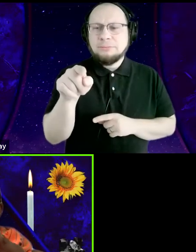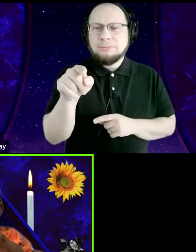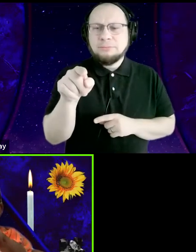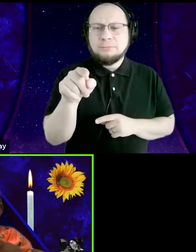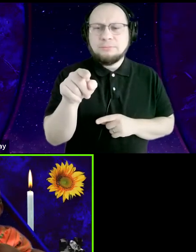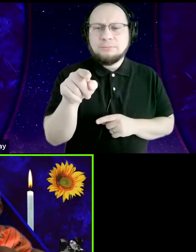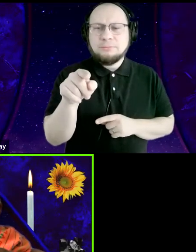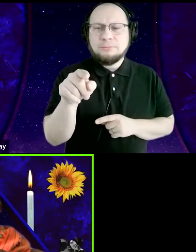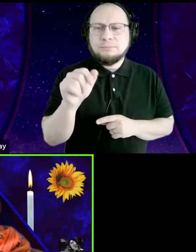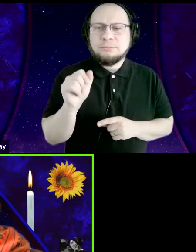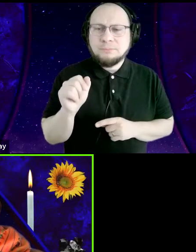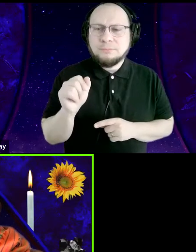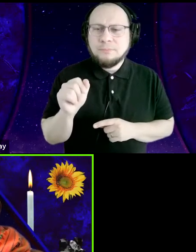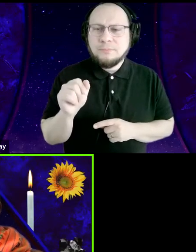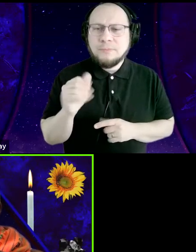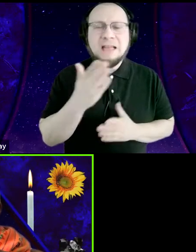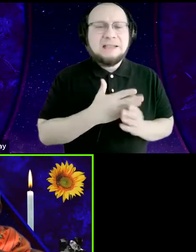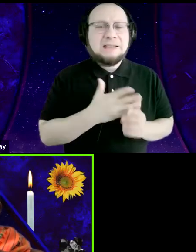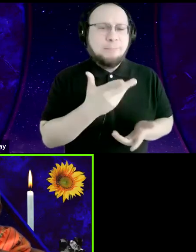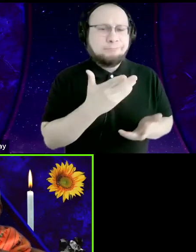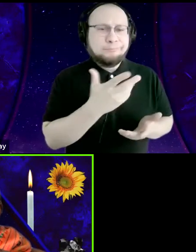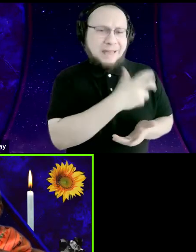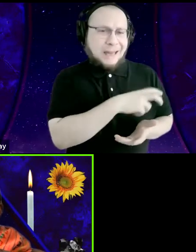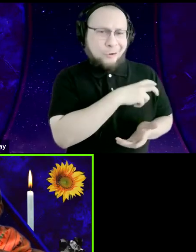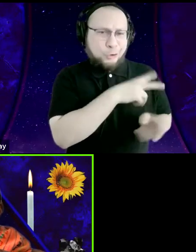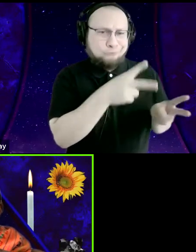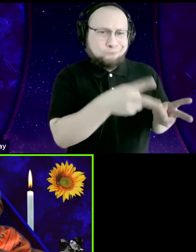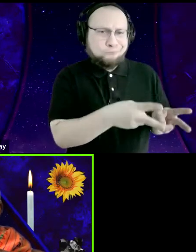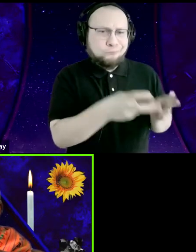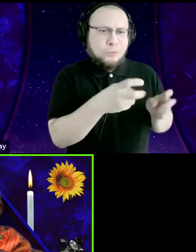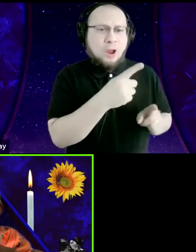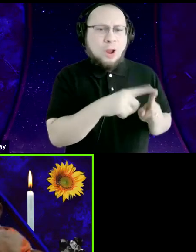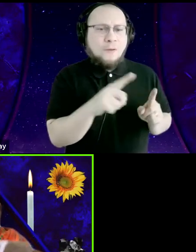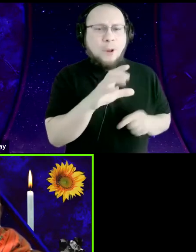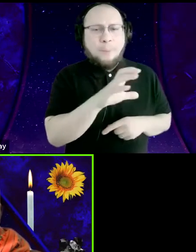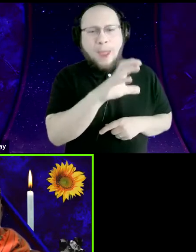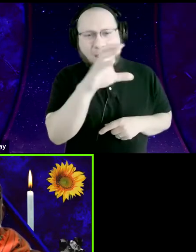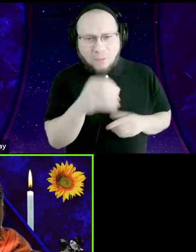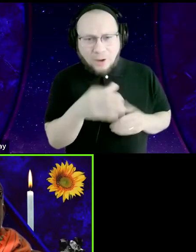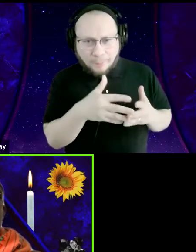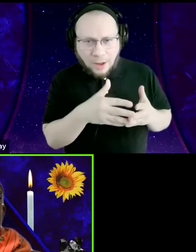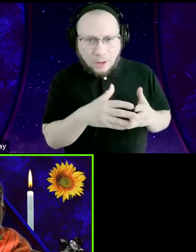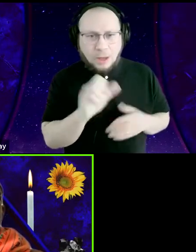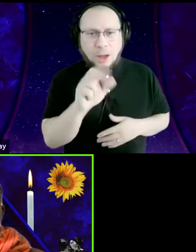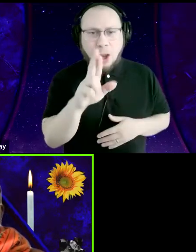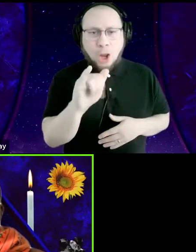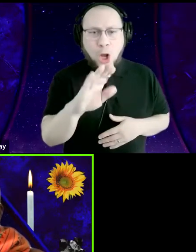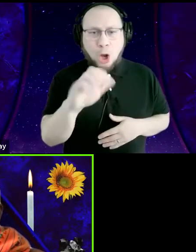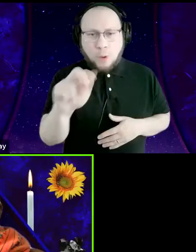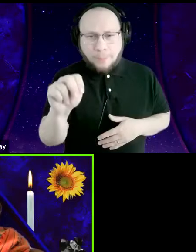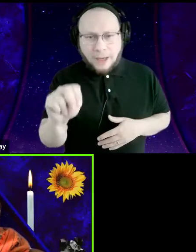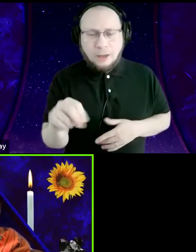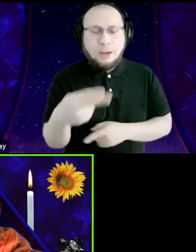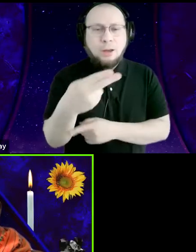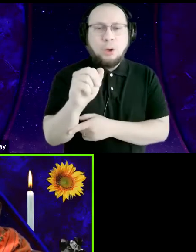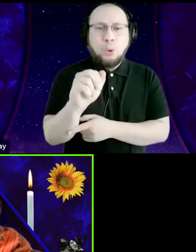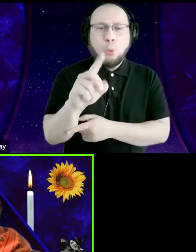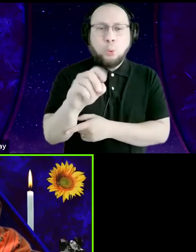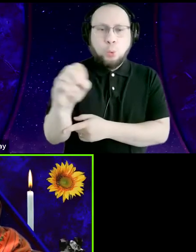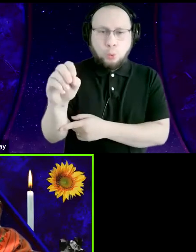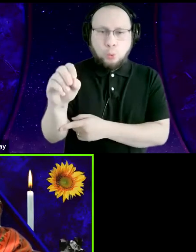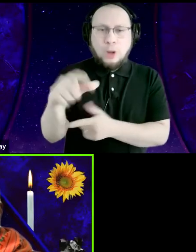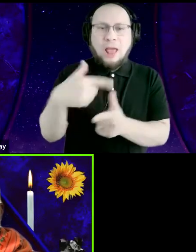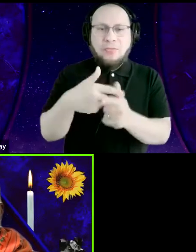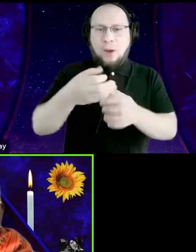takes characters from either African-American hoodoo or Caribbean hoodoo, and it replaces some